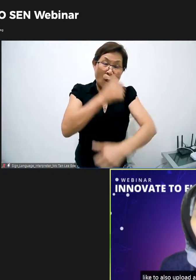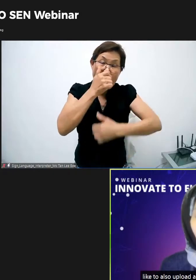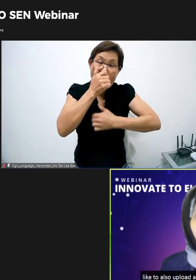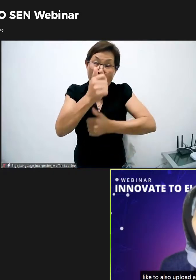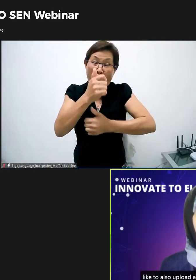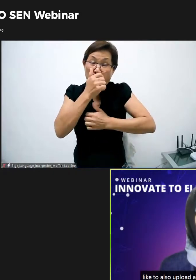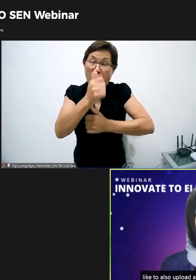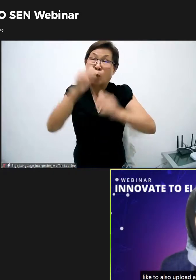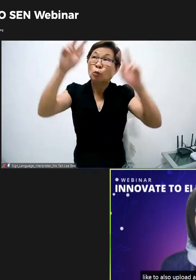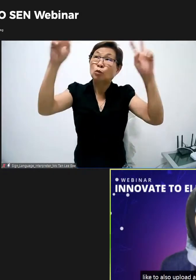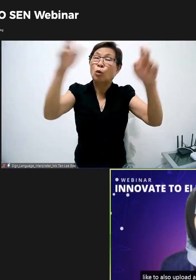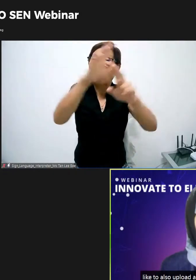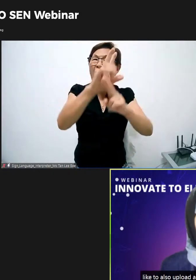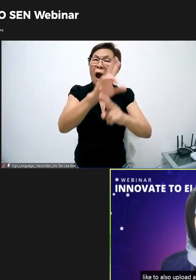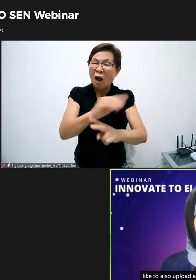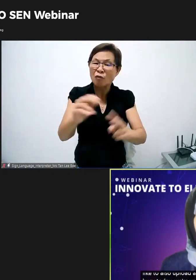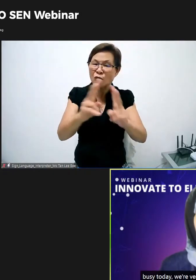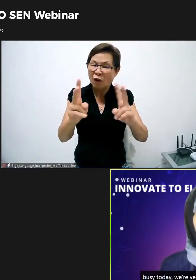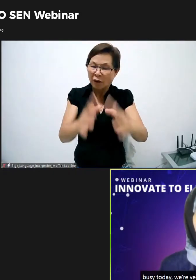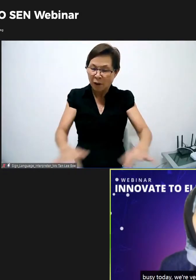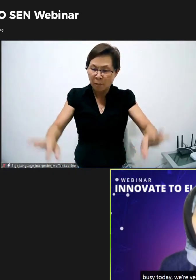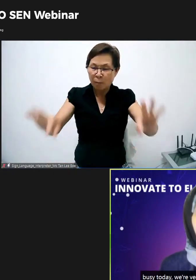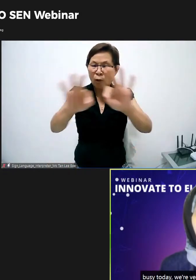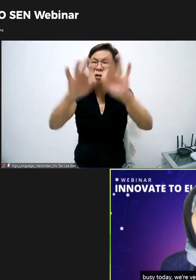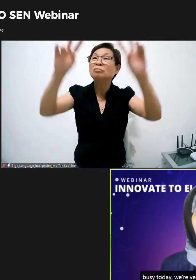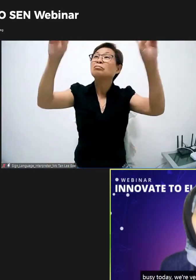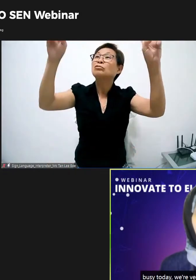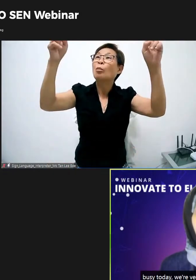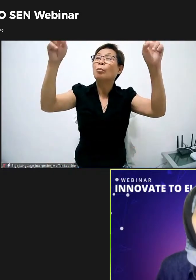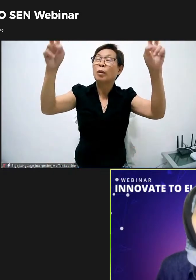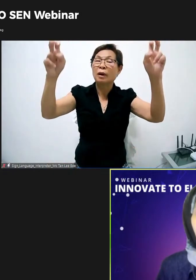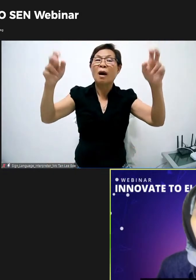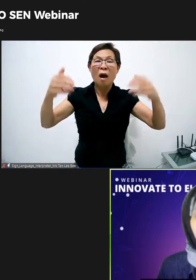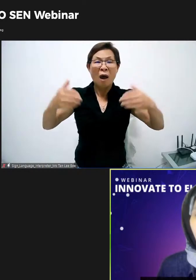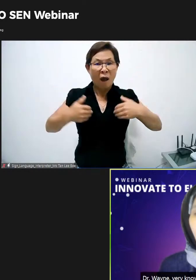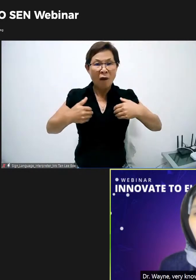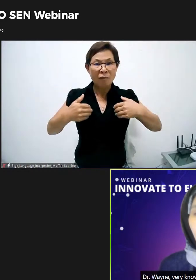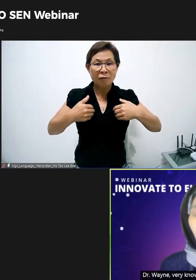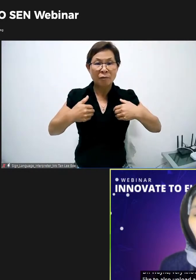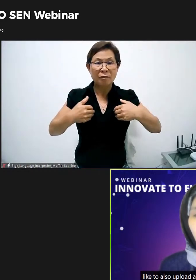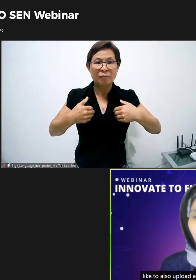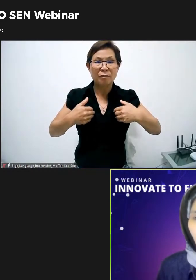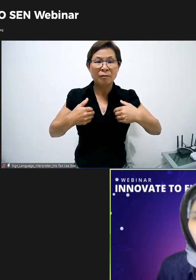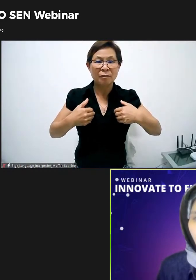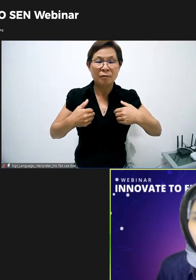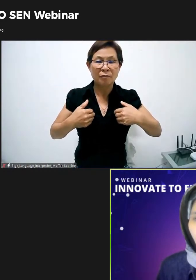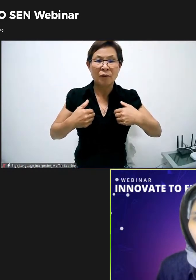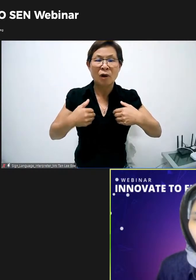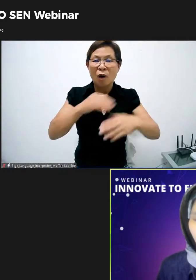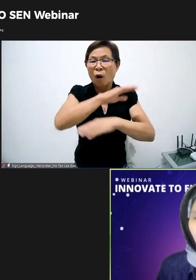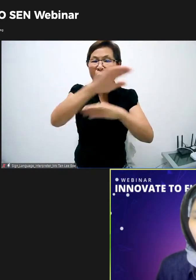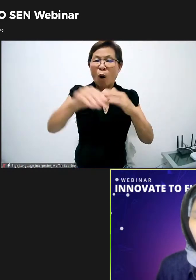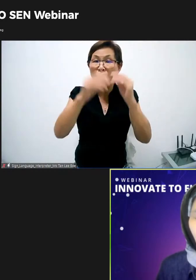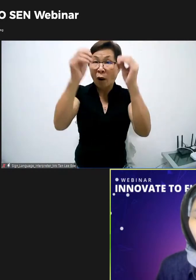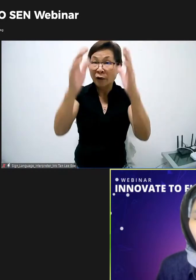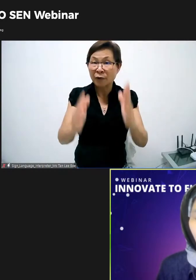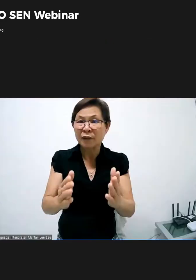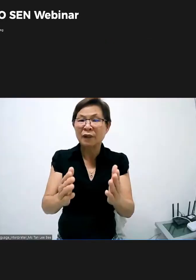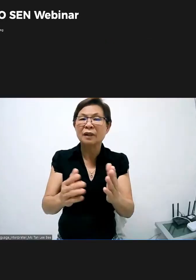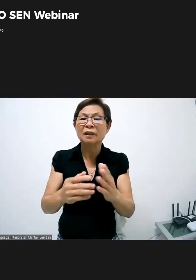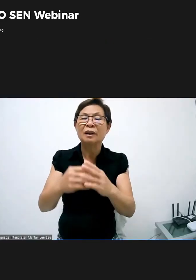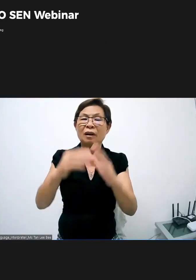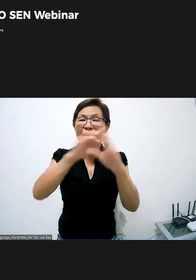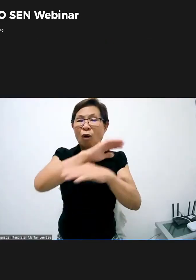but very important topic indeed that are very relatable to all educators out there. So